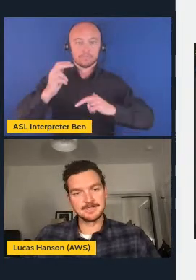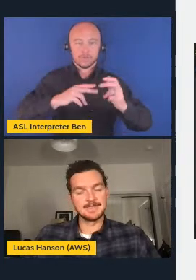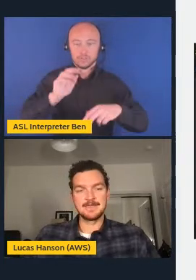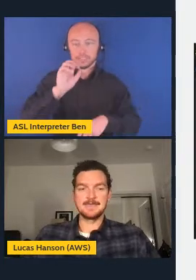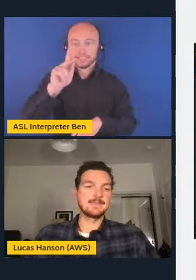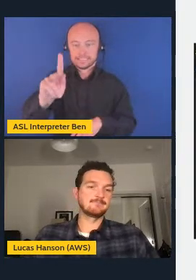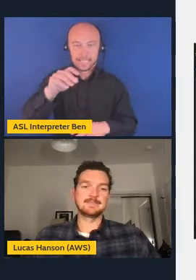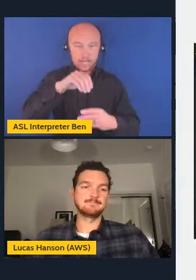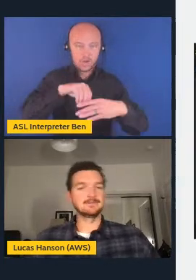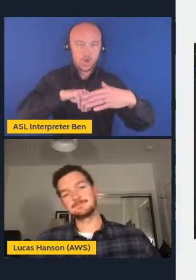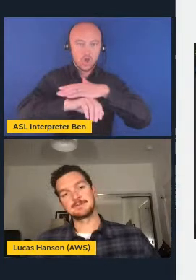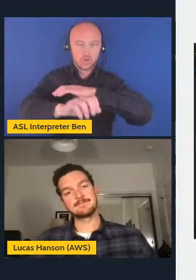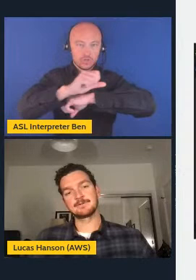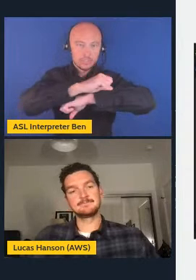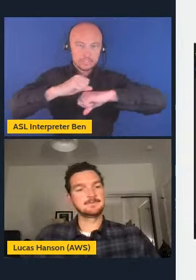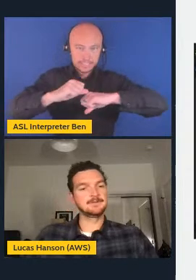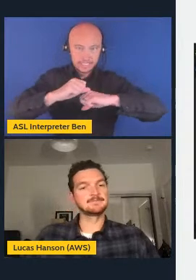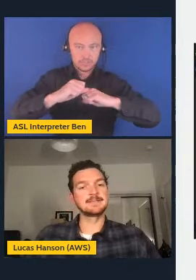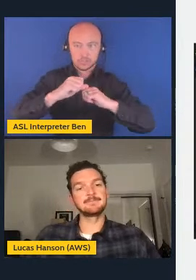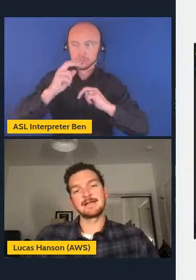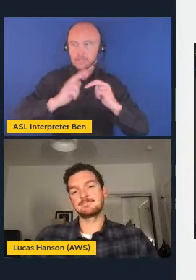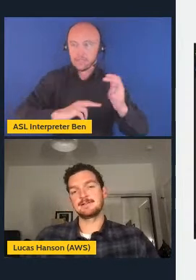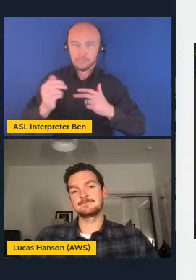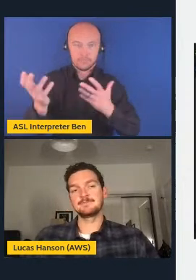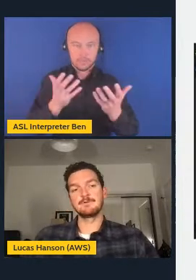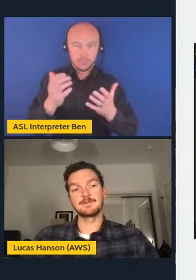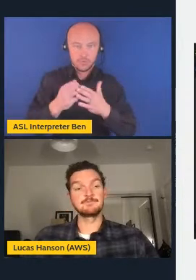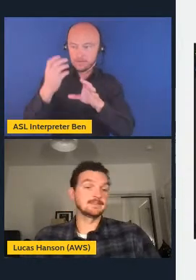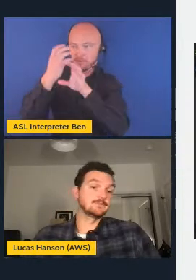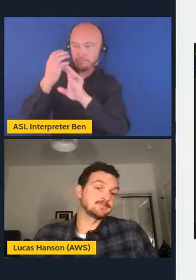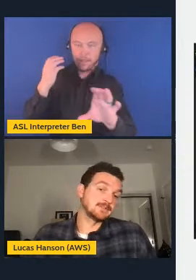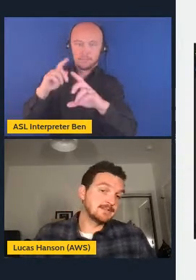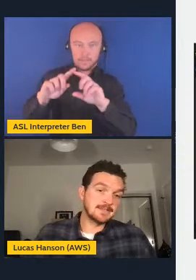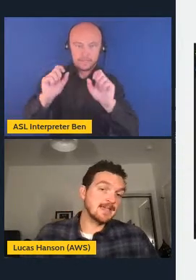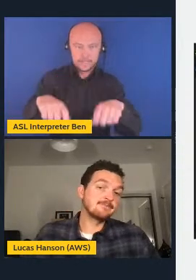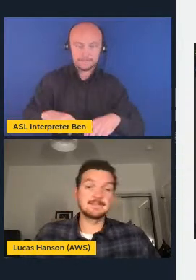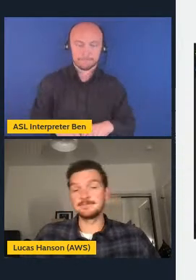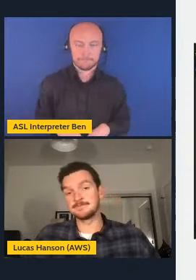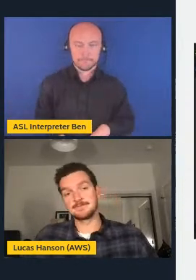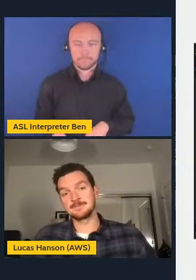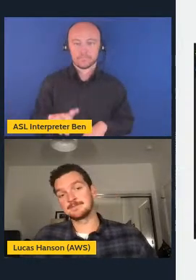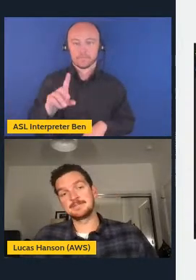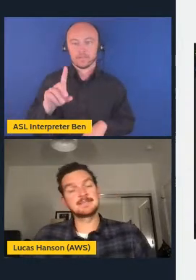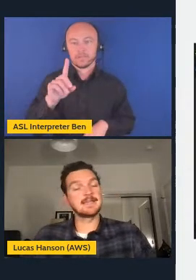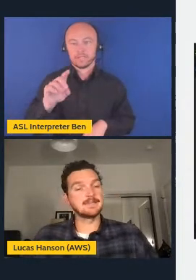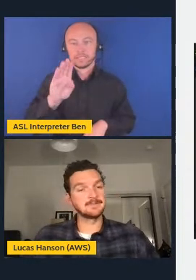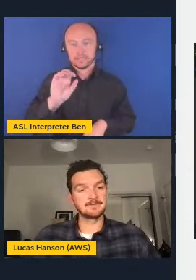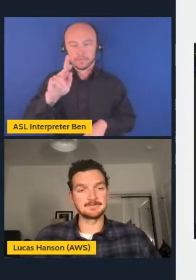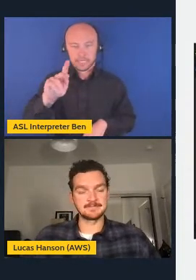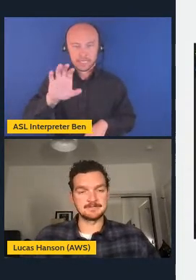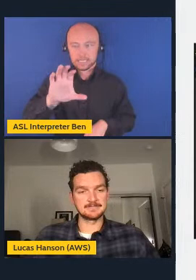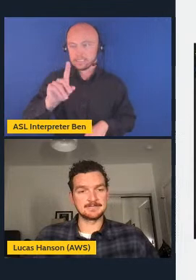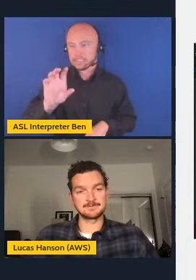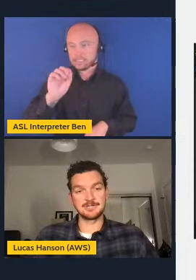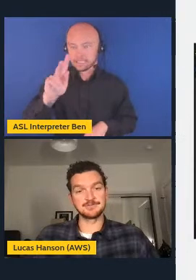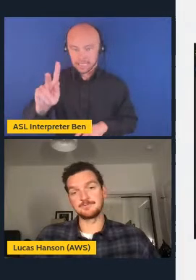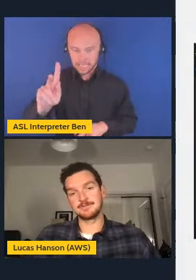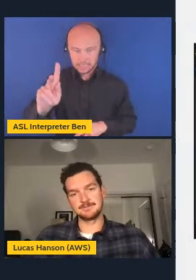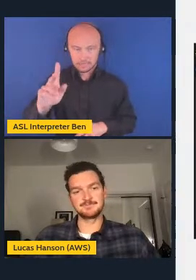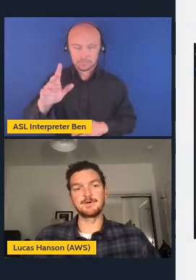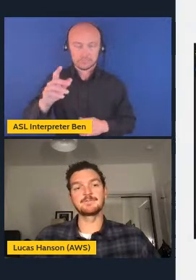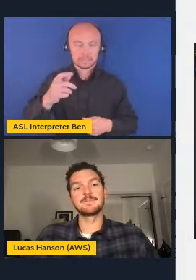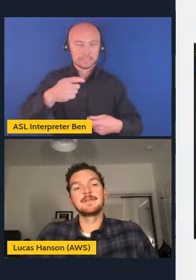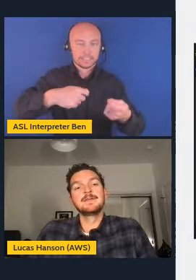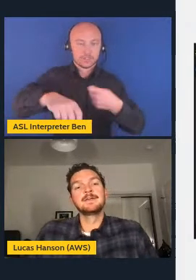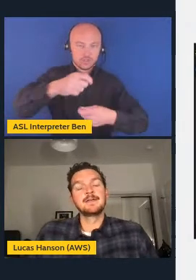stage. And then we can build whatever, data pipeline we want. We can use the DDK, we can use the CDK, it's interchangeable. We can